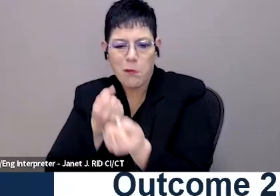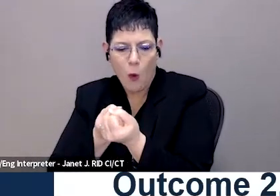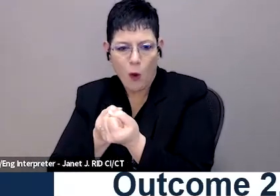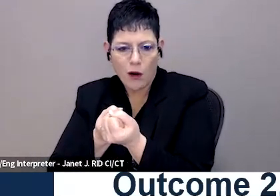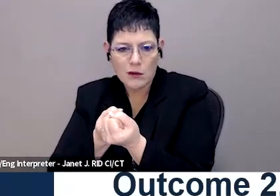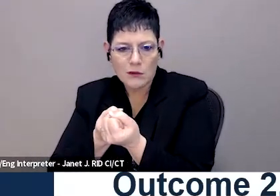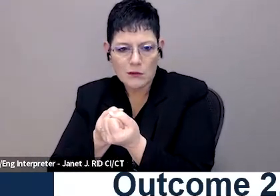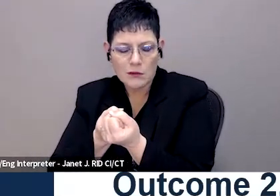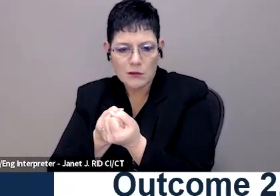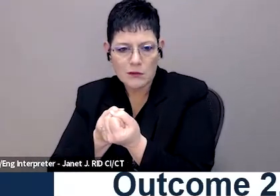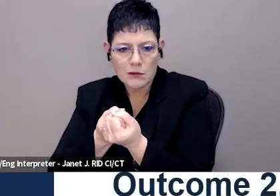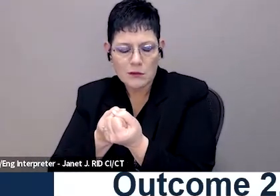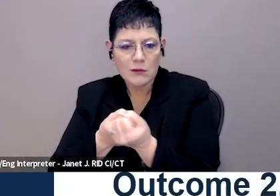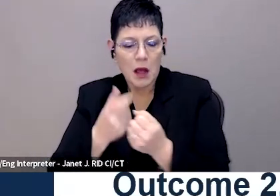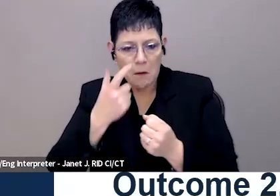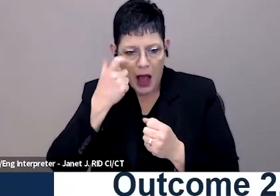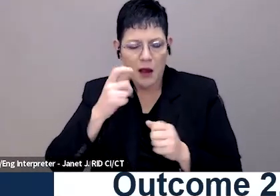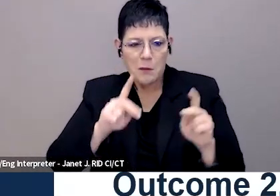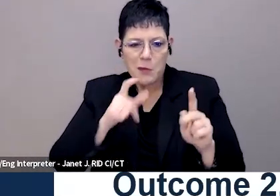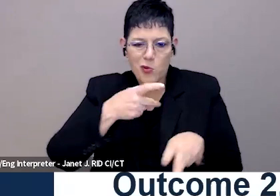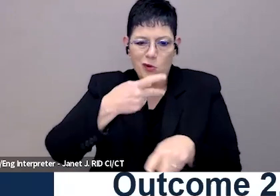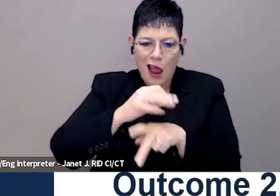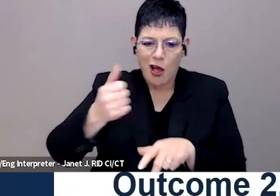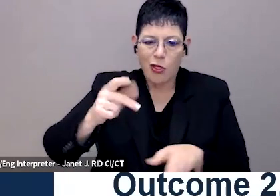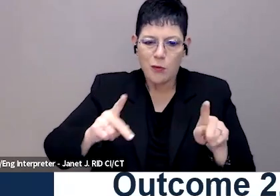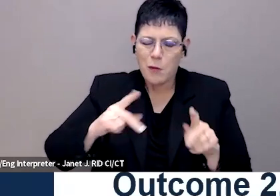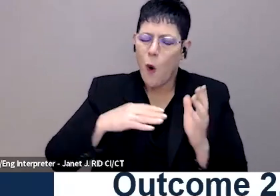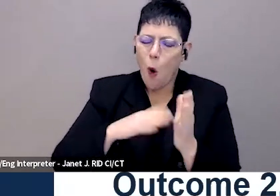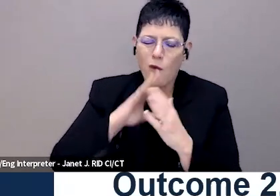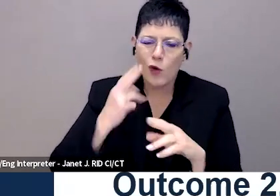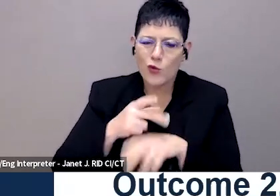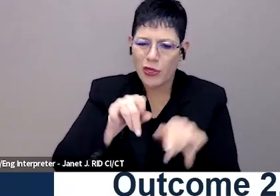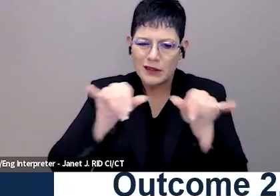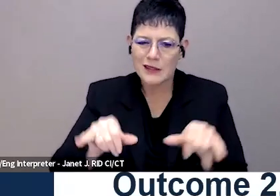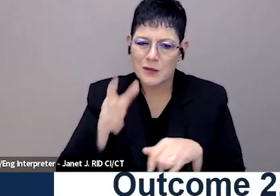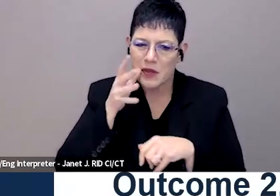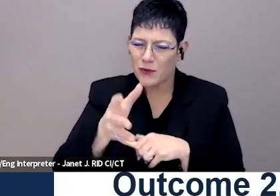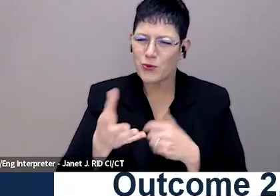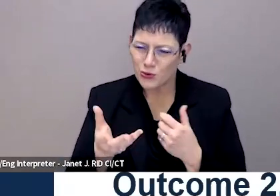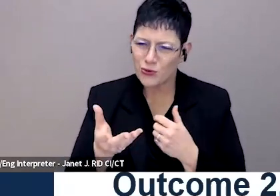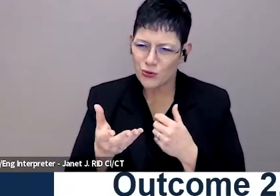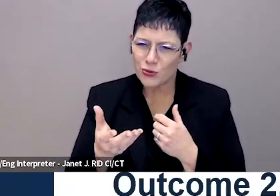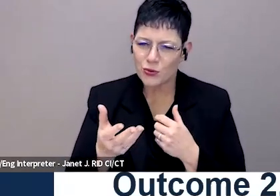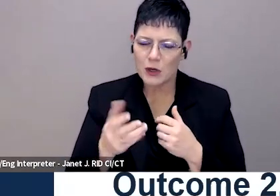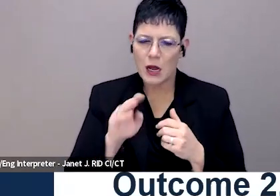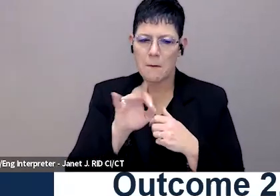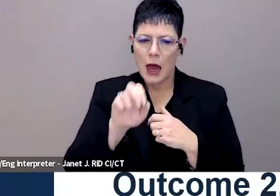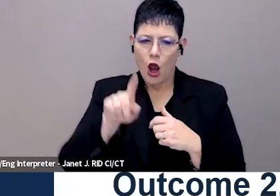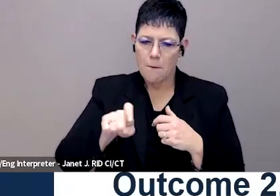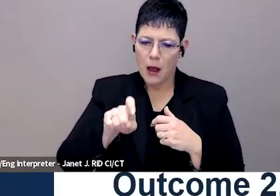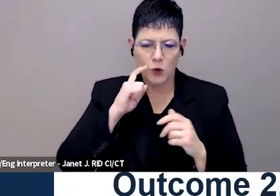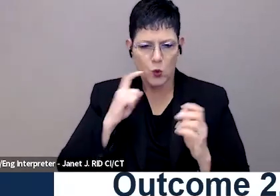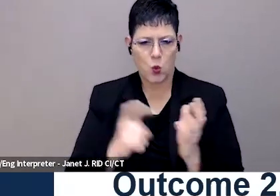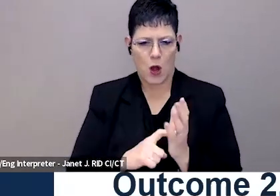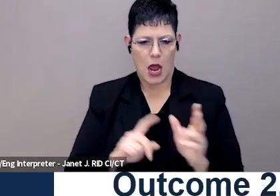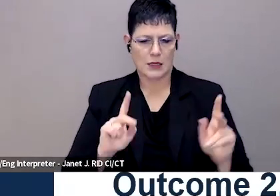well-being when they themselves will use Medicare in the future, if they're not already. That's why it's essential for Medicare to better recognize and support family